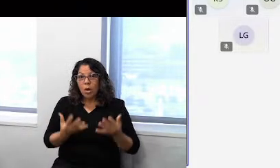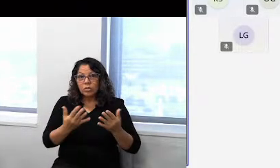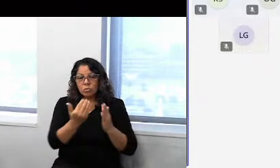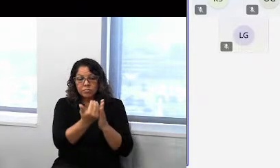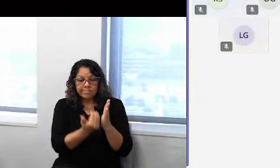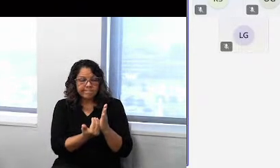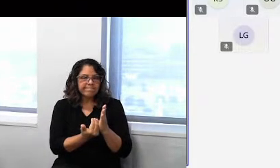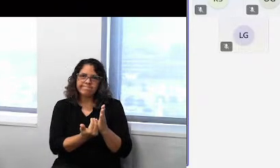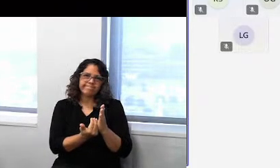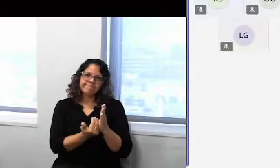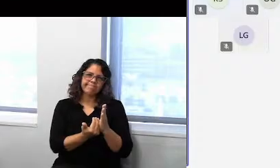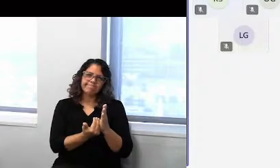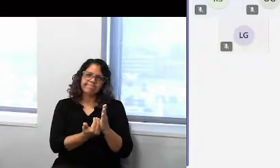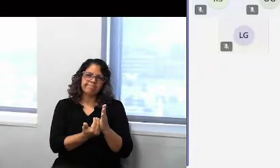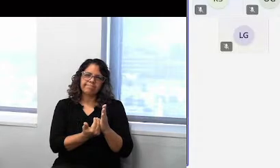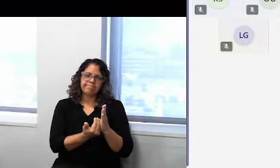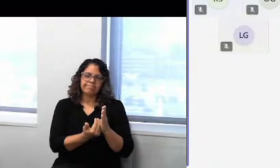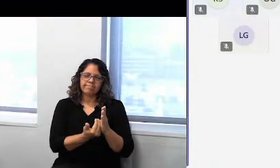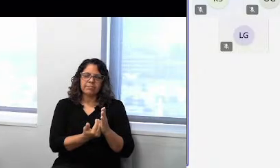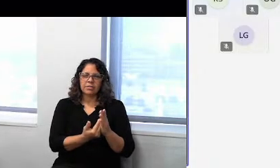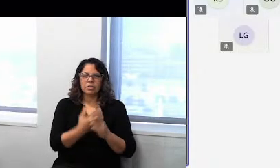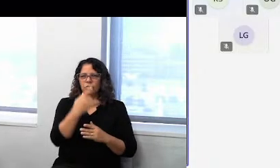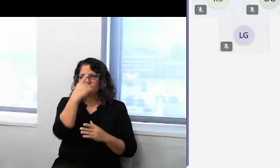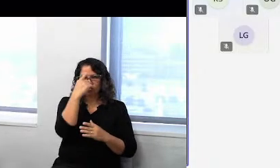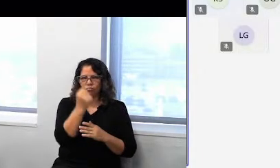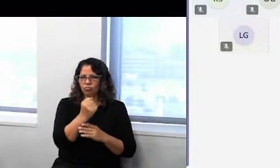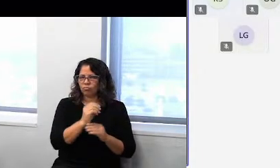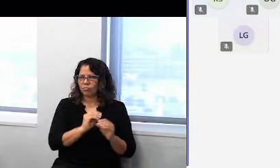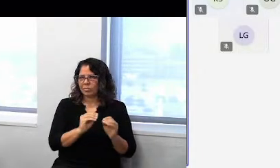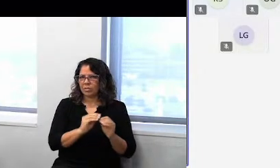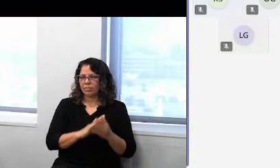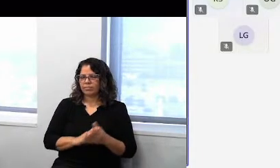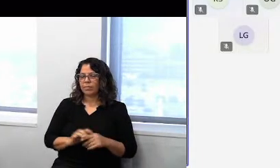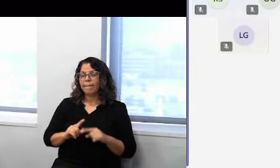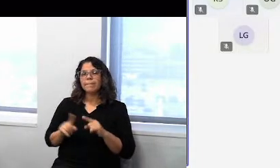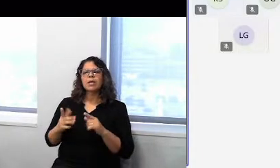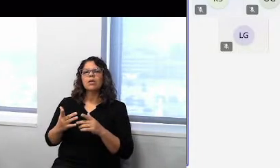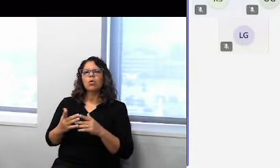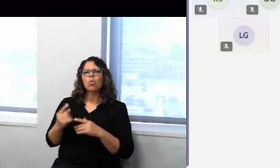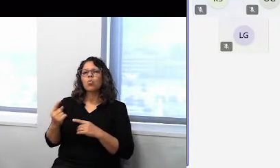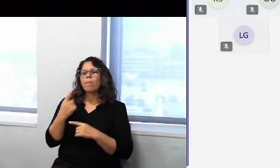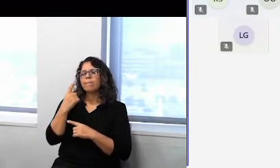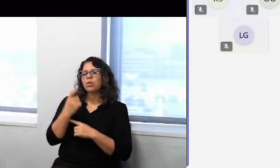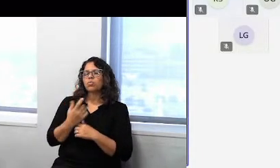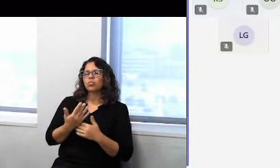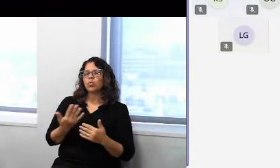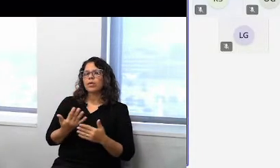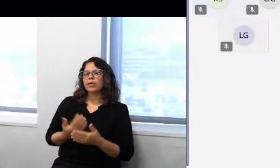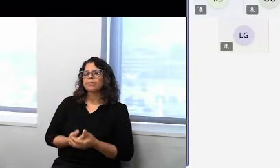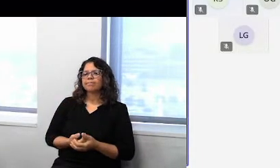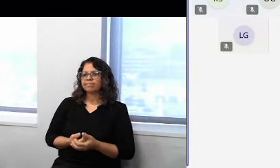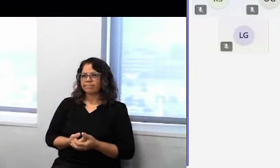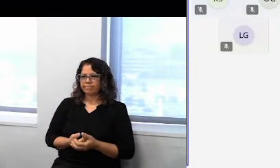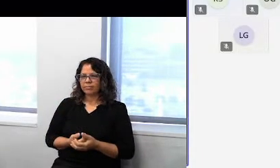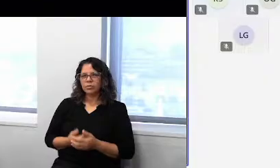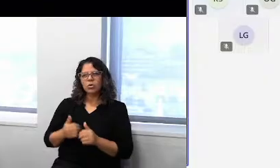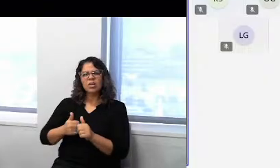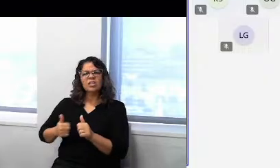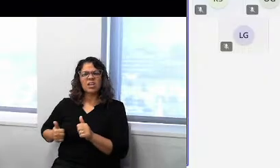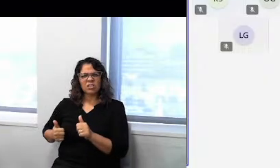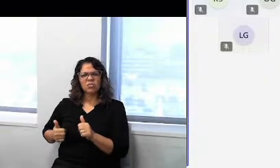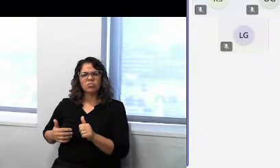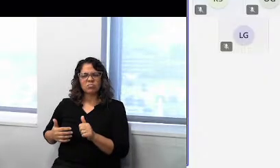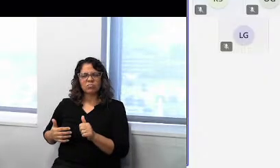Based on the order, the only piece I think you were asking about delays, right? They are not all coming